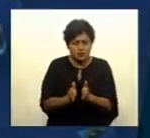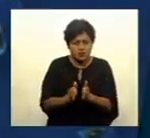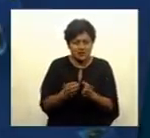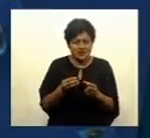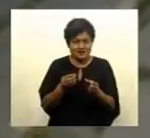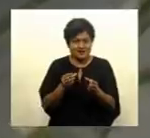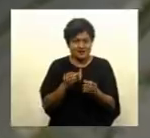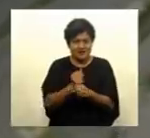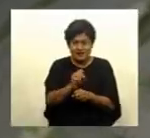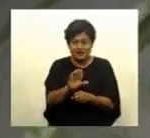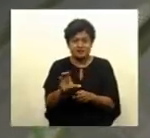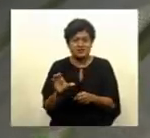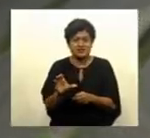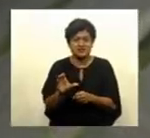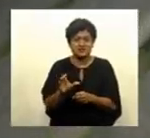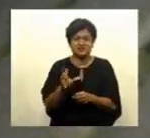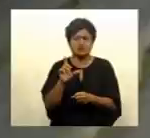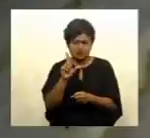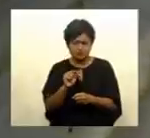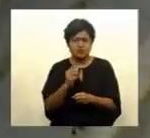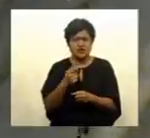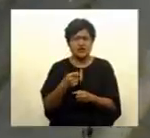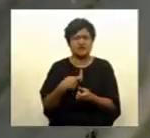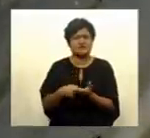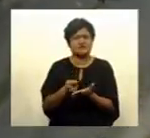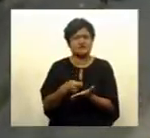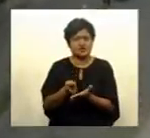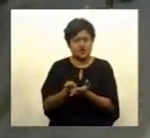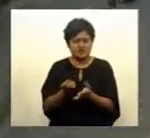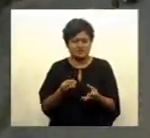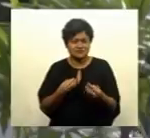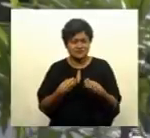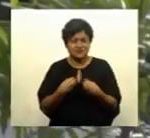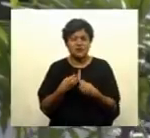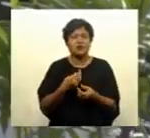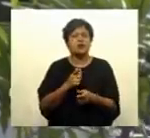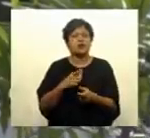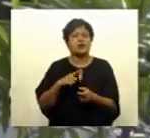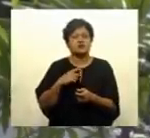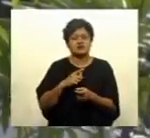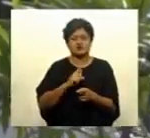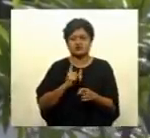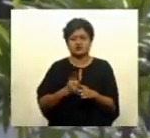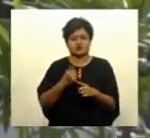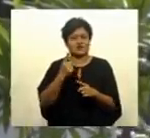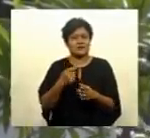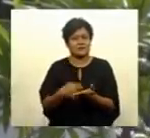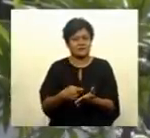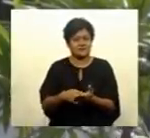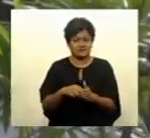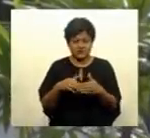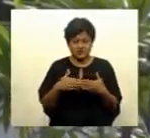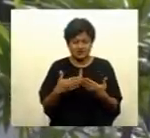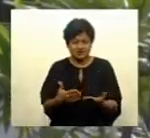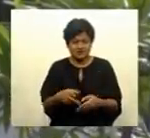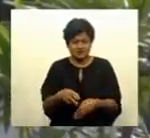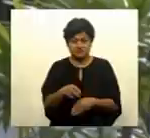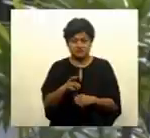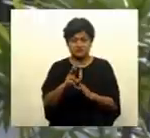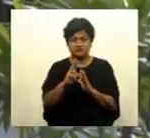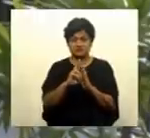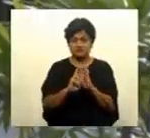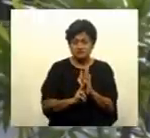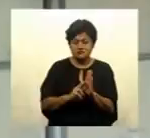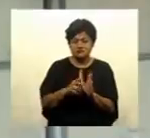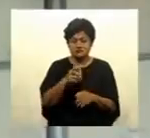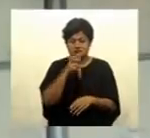most of the companies, they do rental business because that's quicker money. After the easing of some restrictions, the real estate agents have been